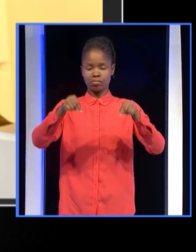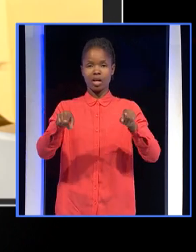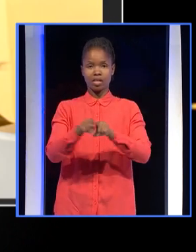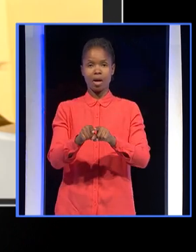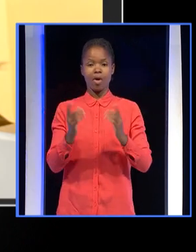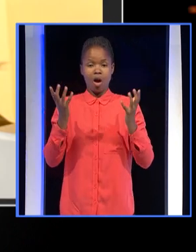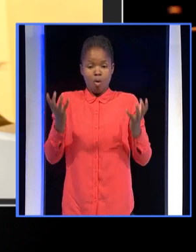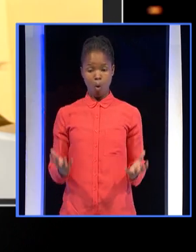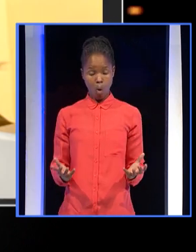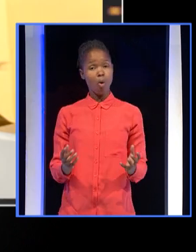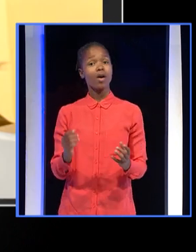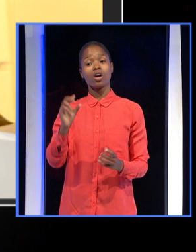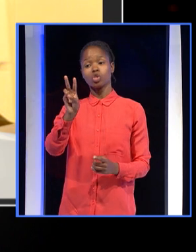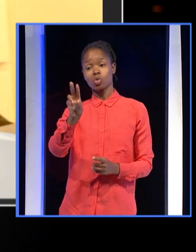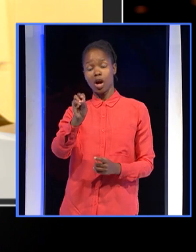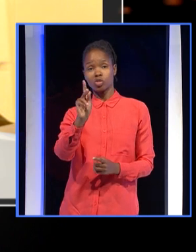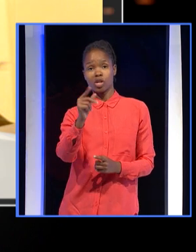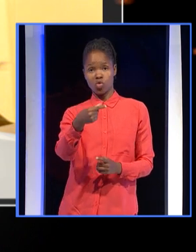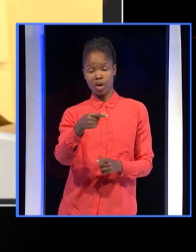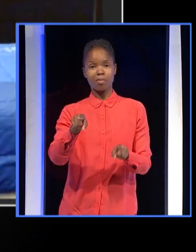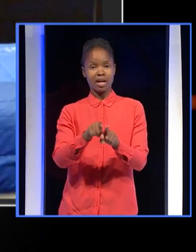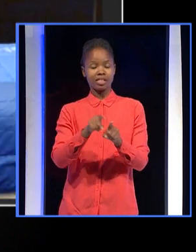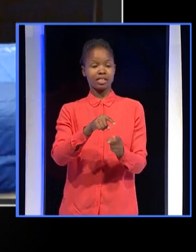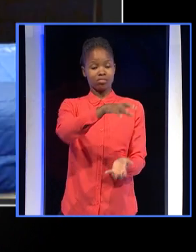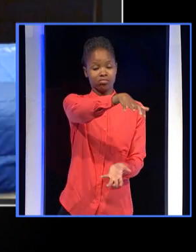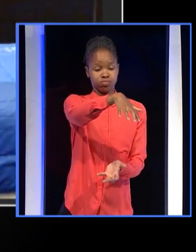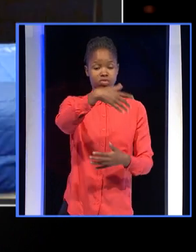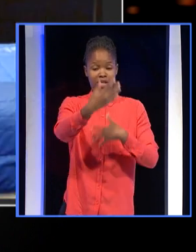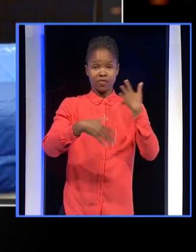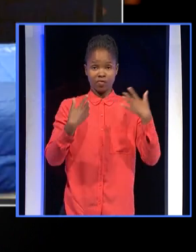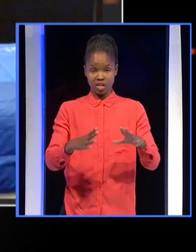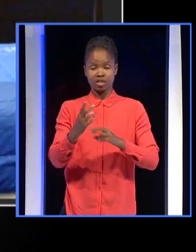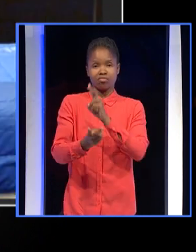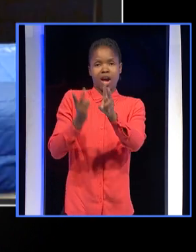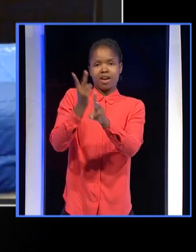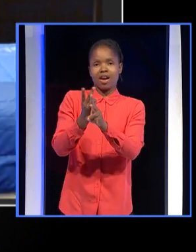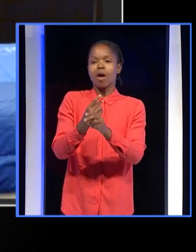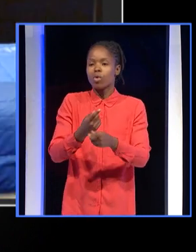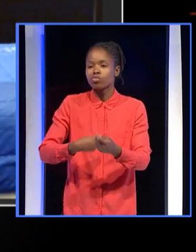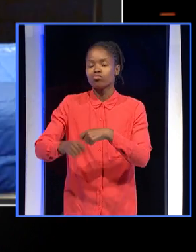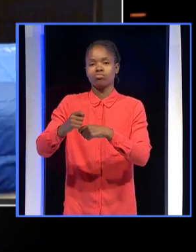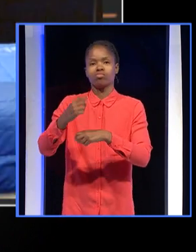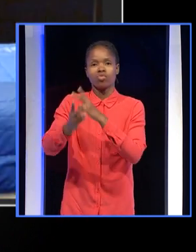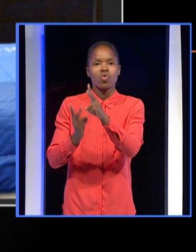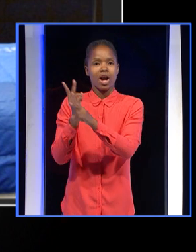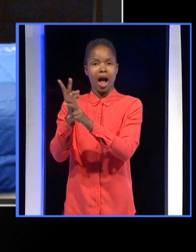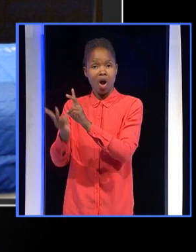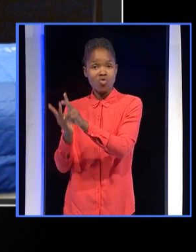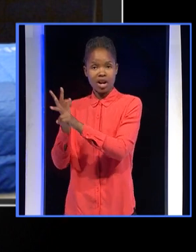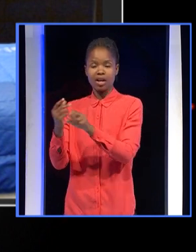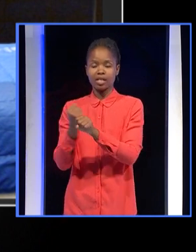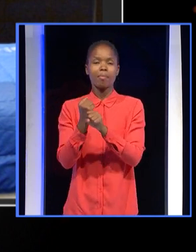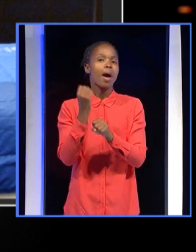up to 200 kilograms. They will be recycled into paper products after the Games, with the mattress components being recycled into